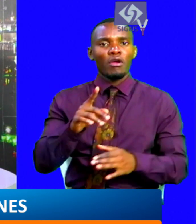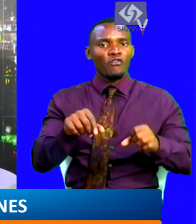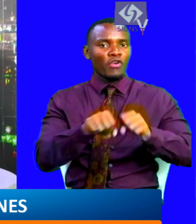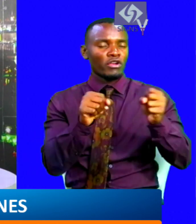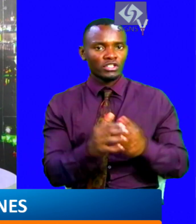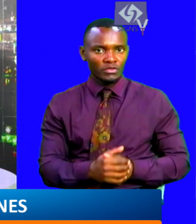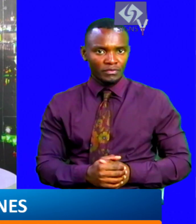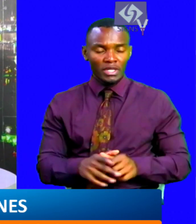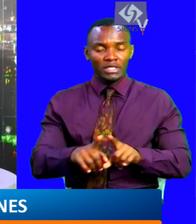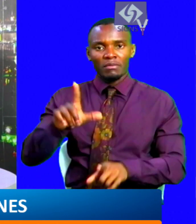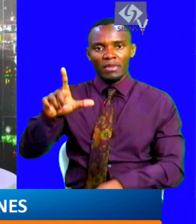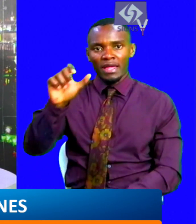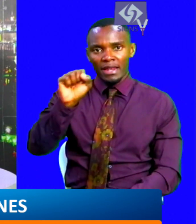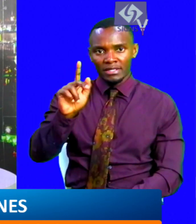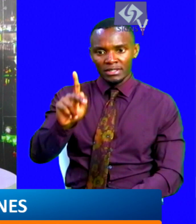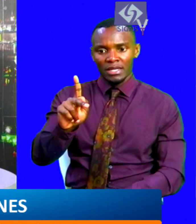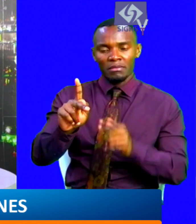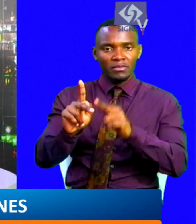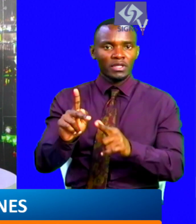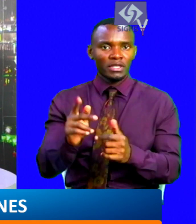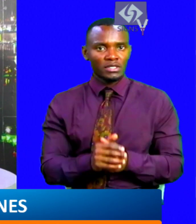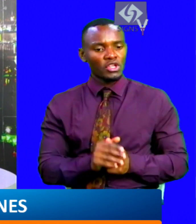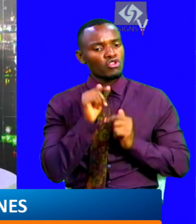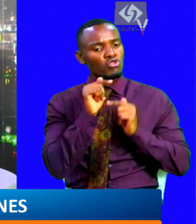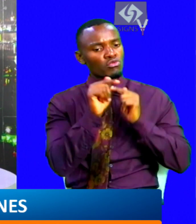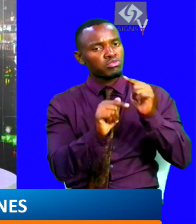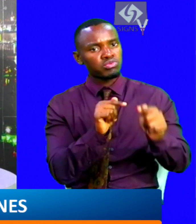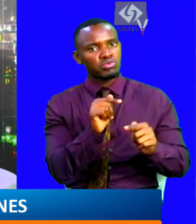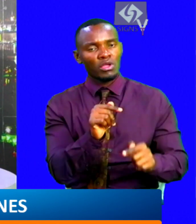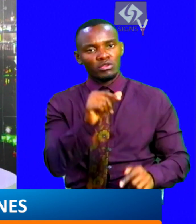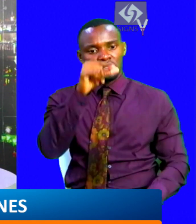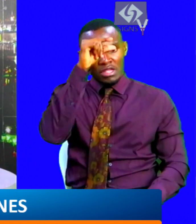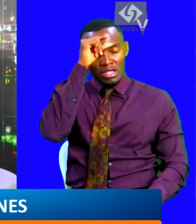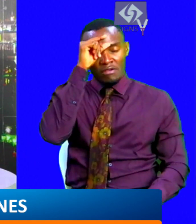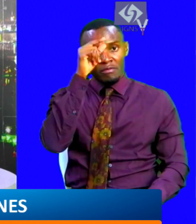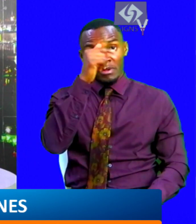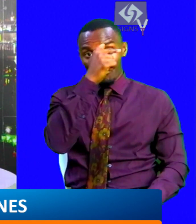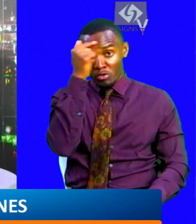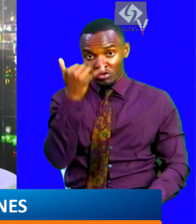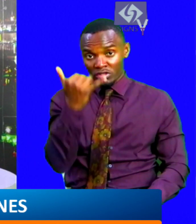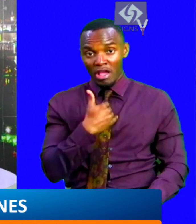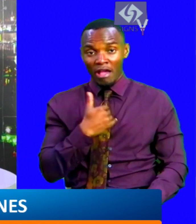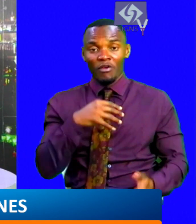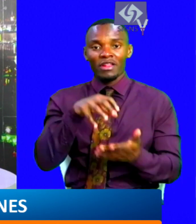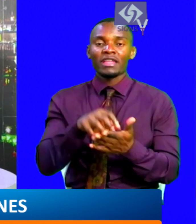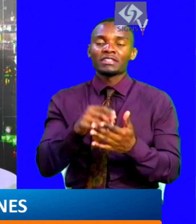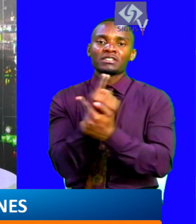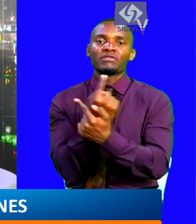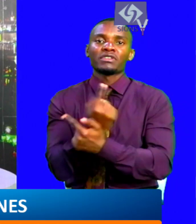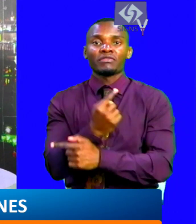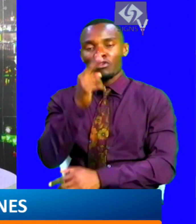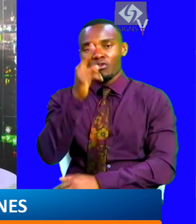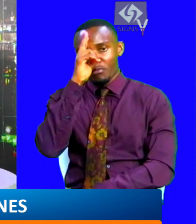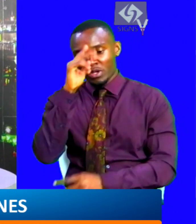state of violating the constitution and embarking on a culture of a human rights violation and use of